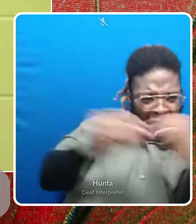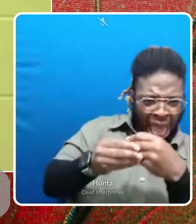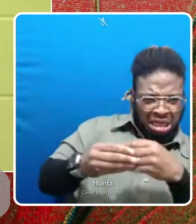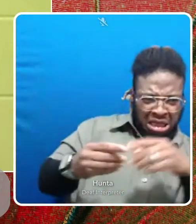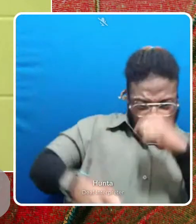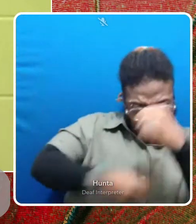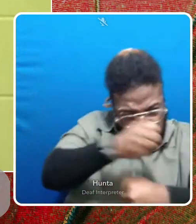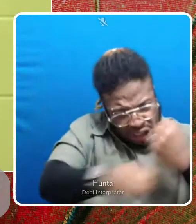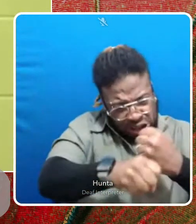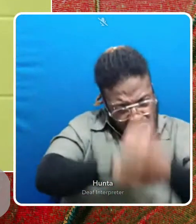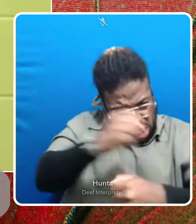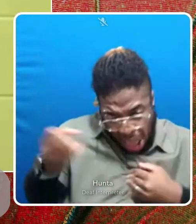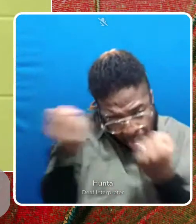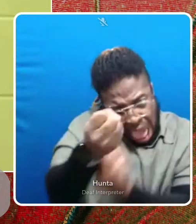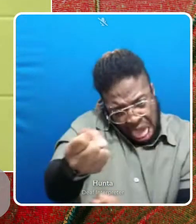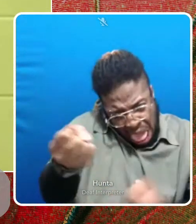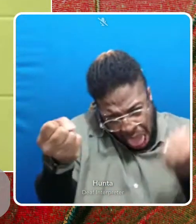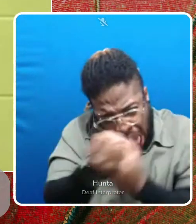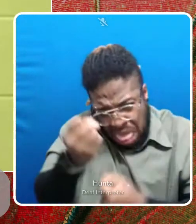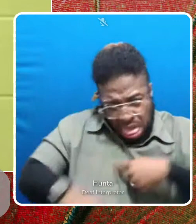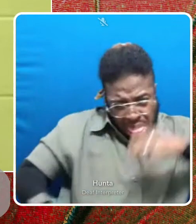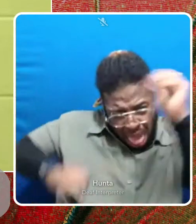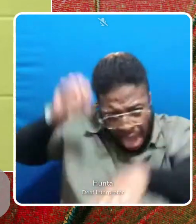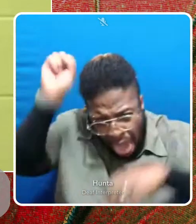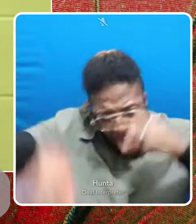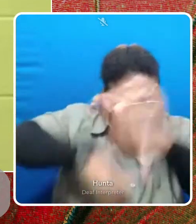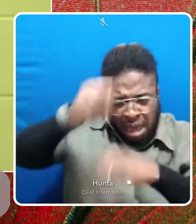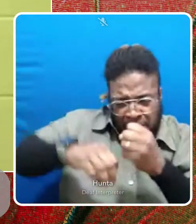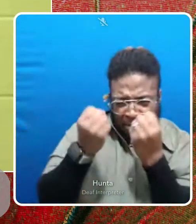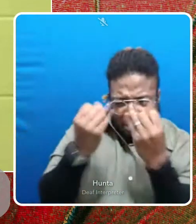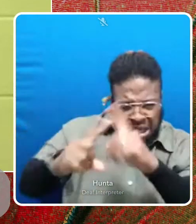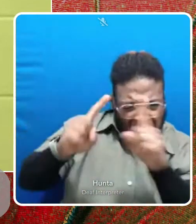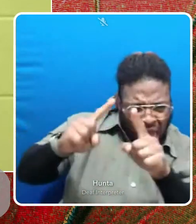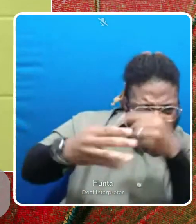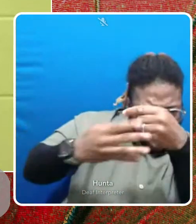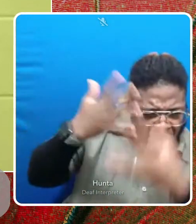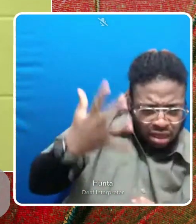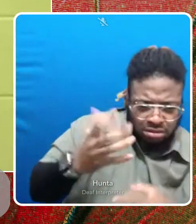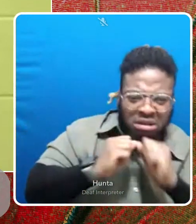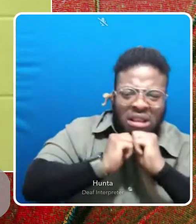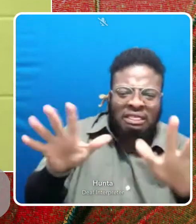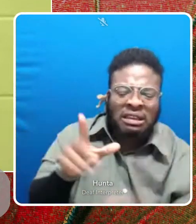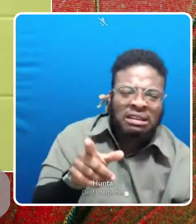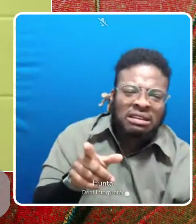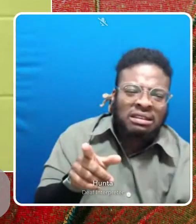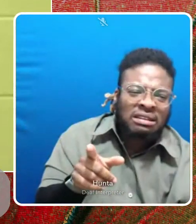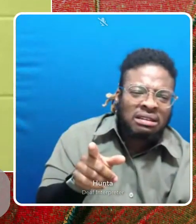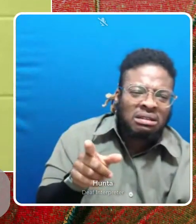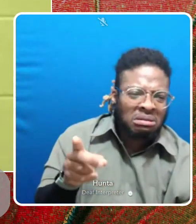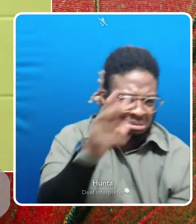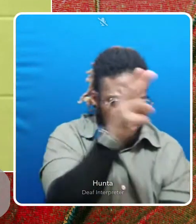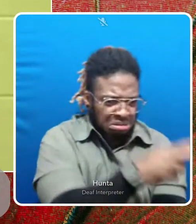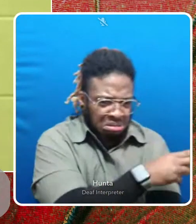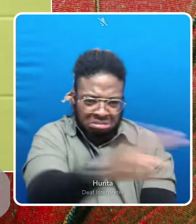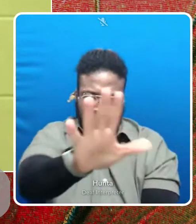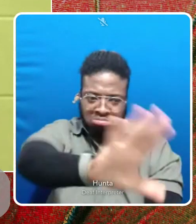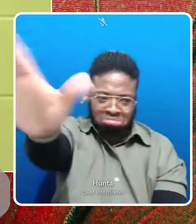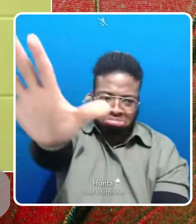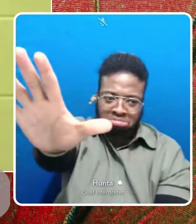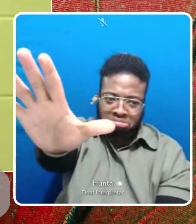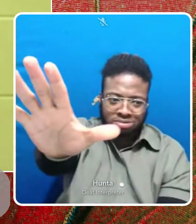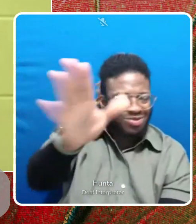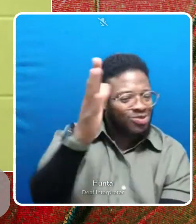and wisdom-washed wishes of best luck, because she told me I was her favorite person, and still, she